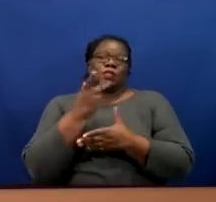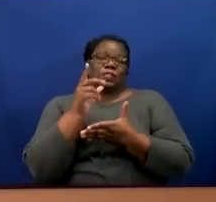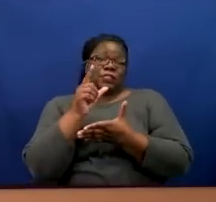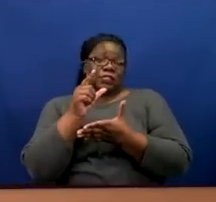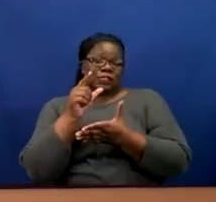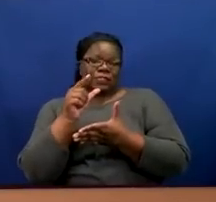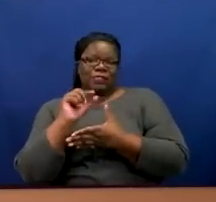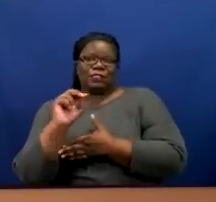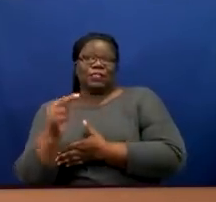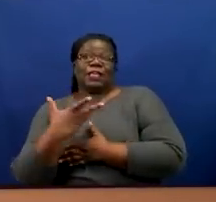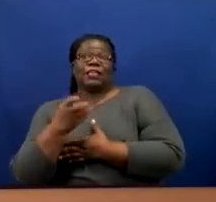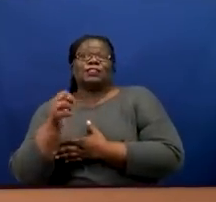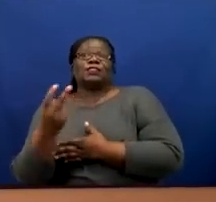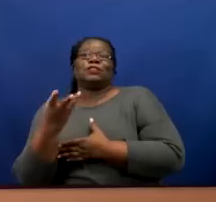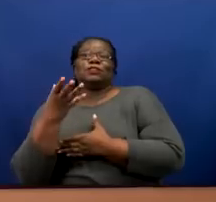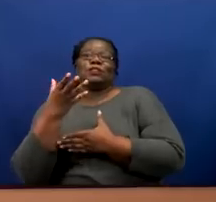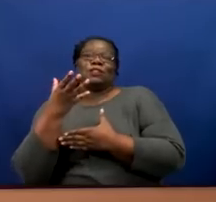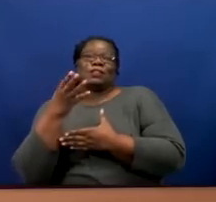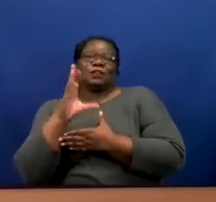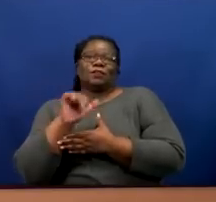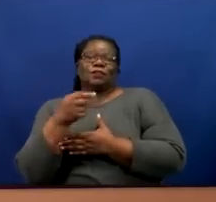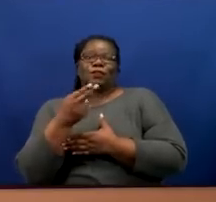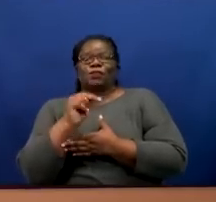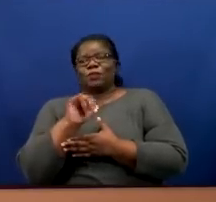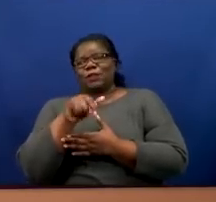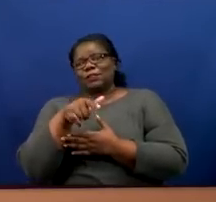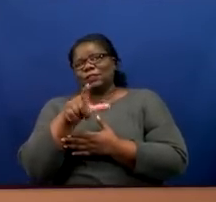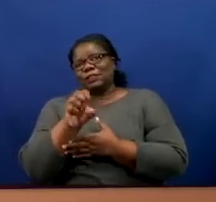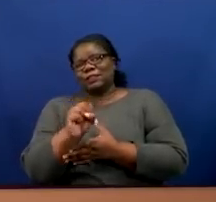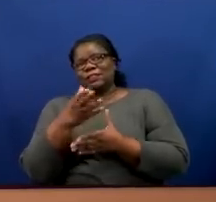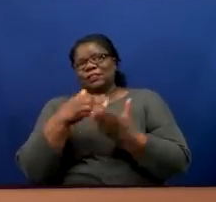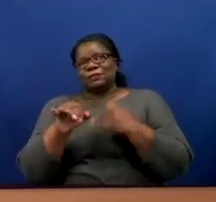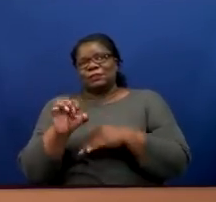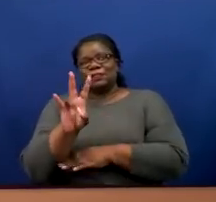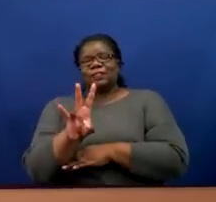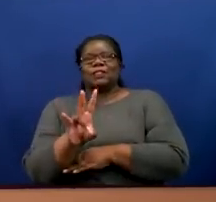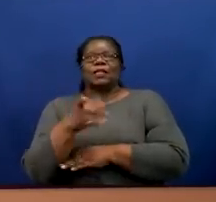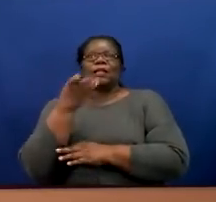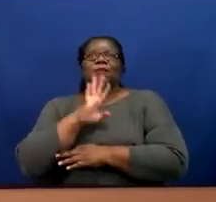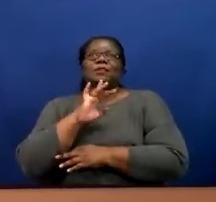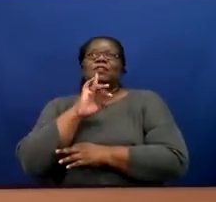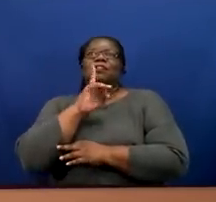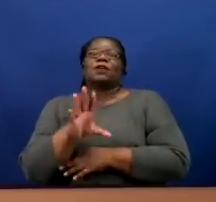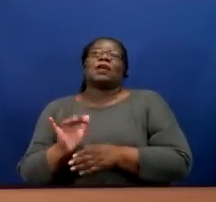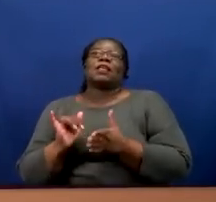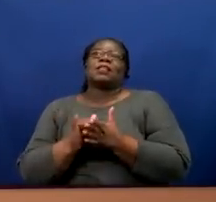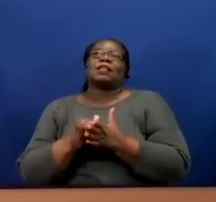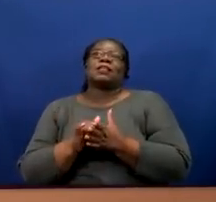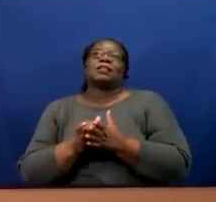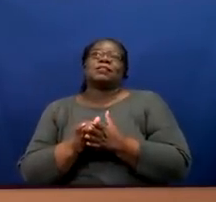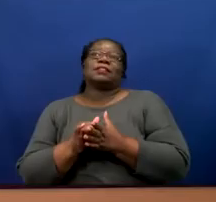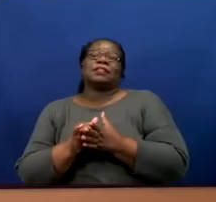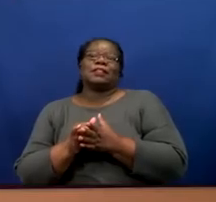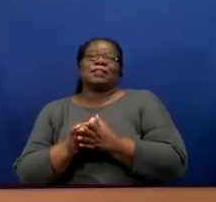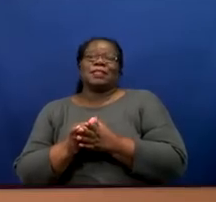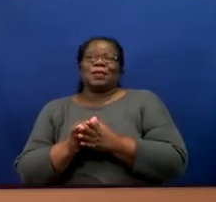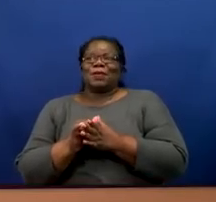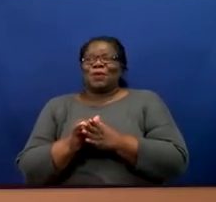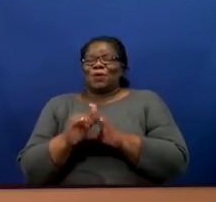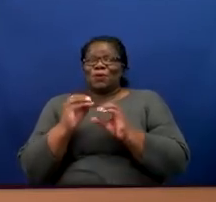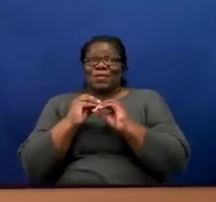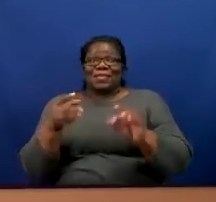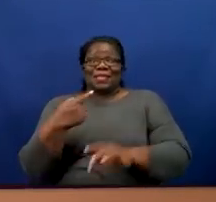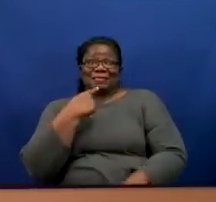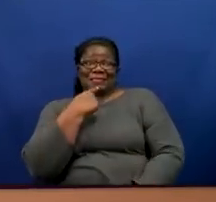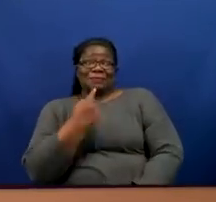7, God shows his dramatic side. God makes sure that even in his nonverbal